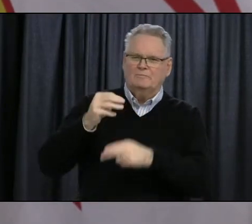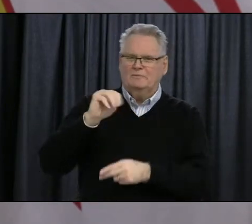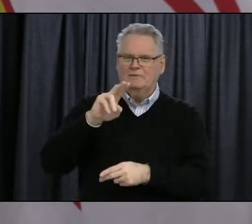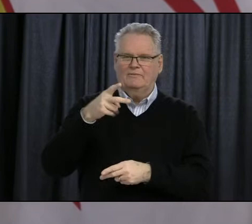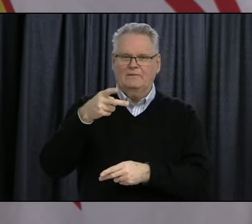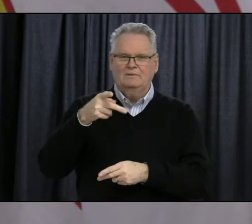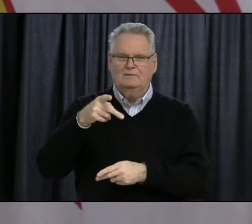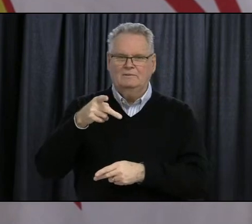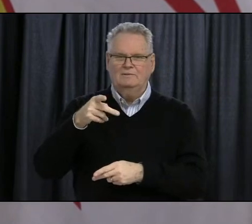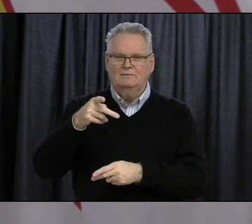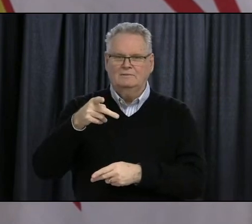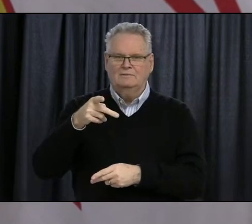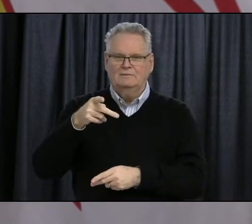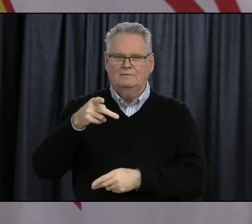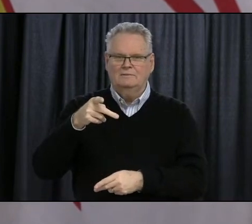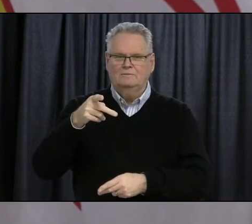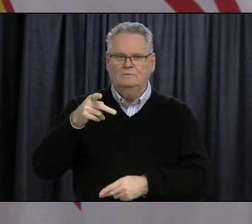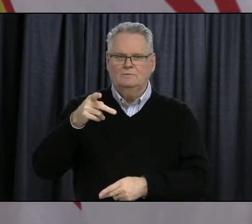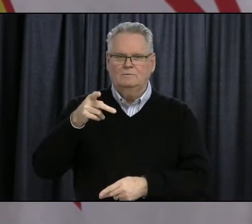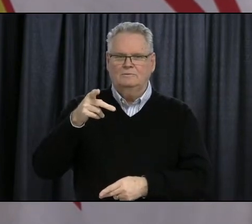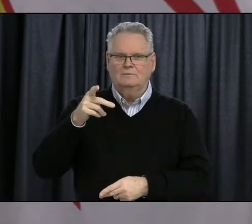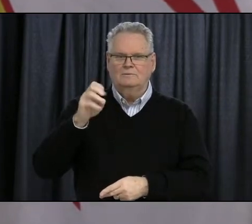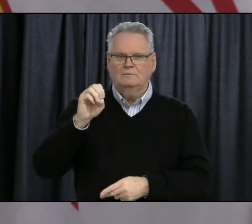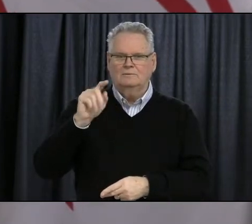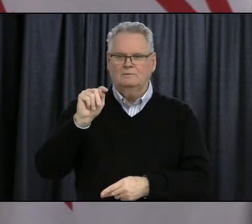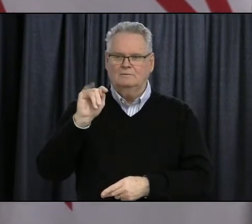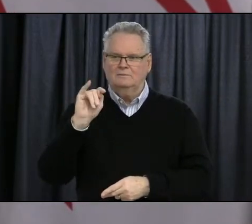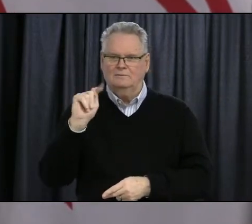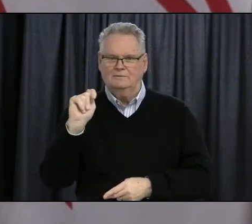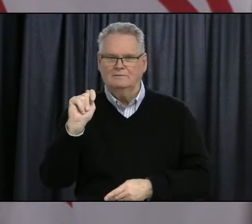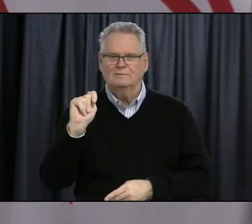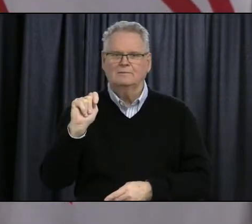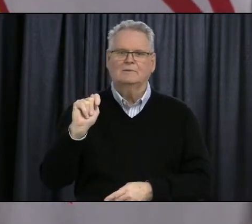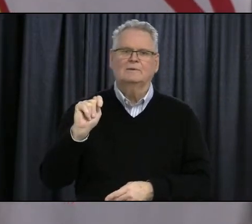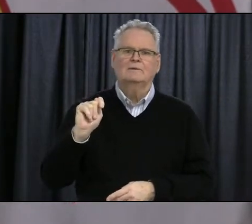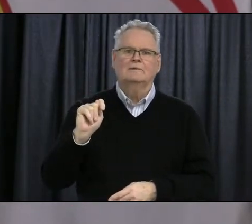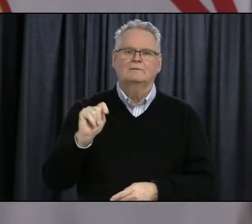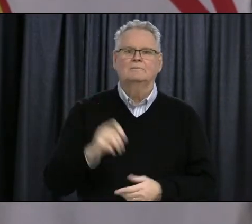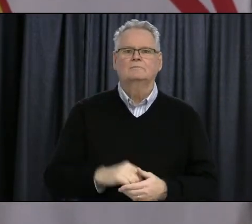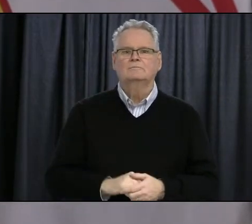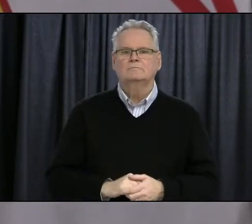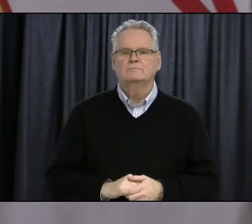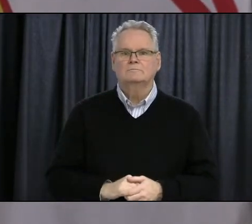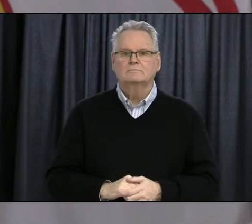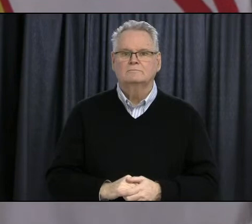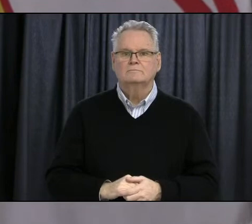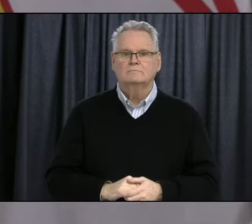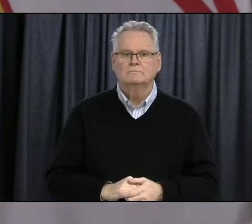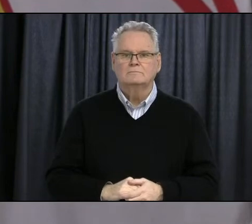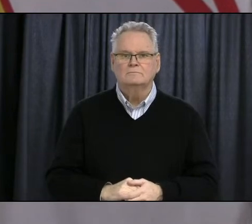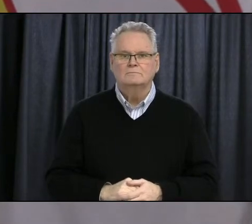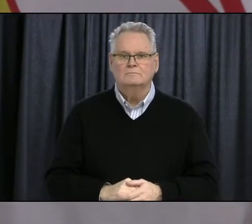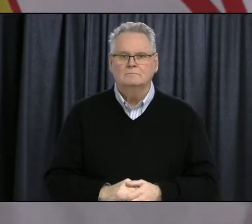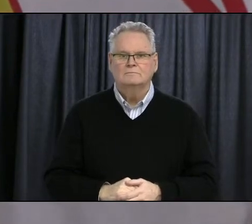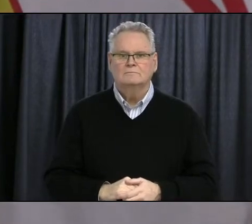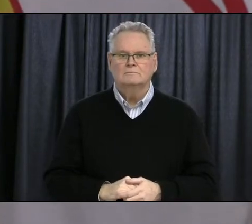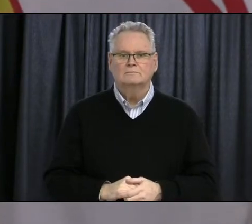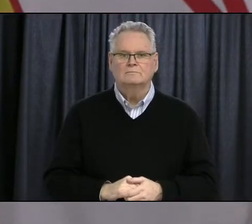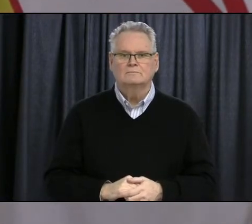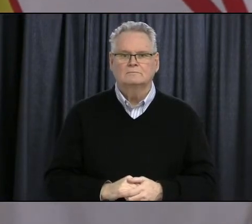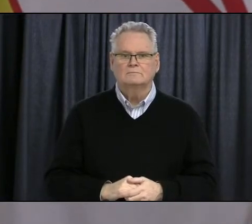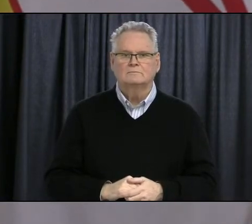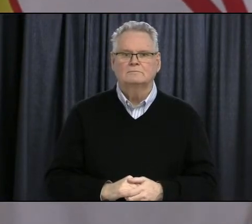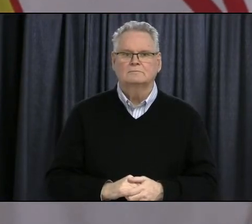January 16th to call 811 to arrange for testing. We'd like to indicate that the risk is